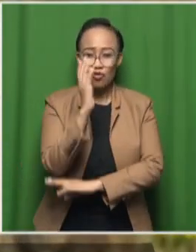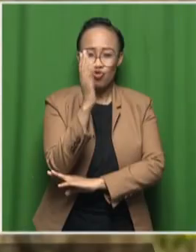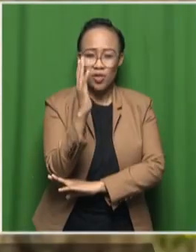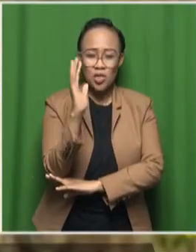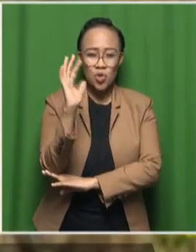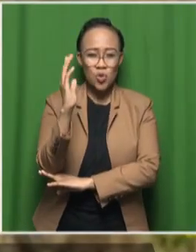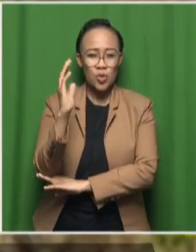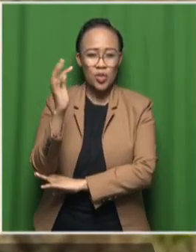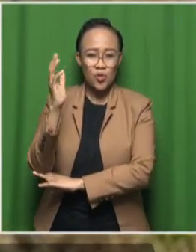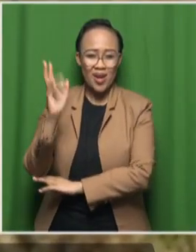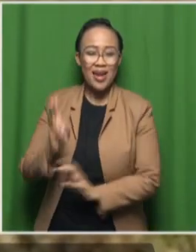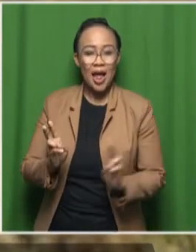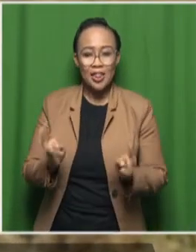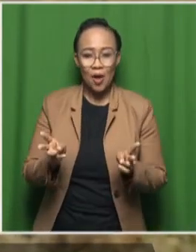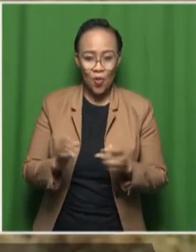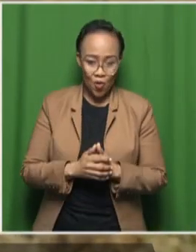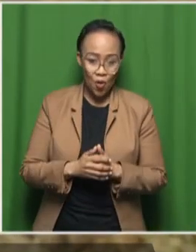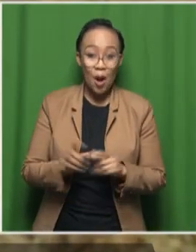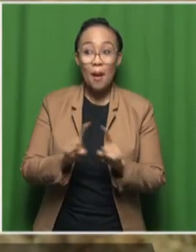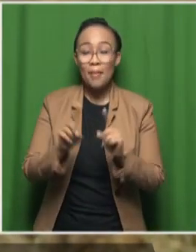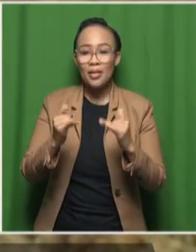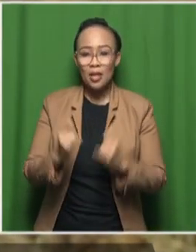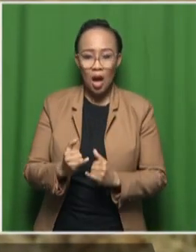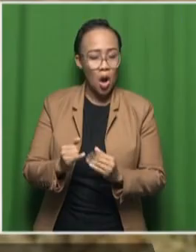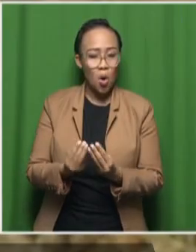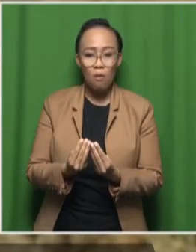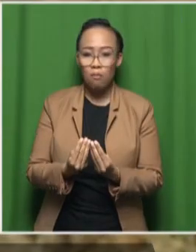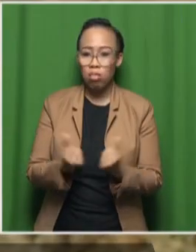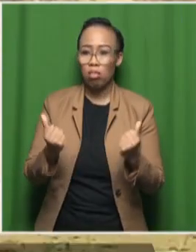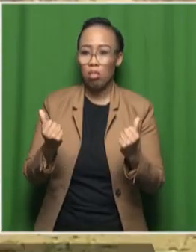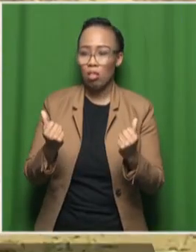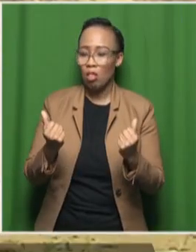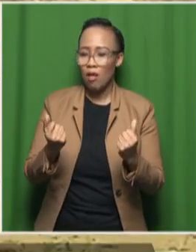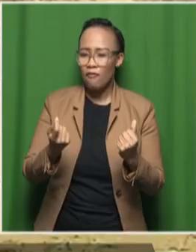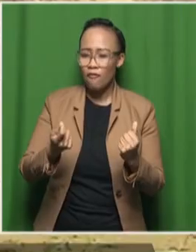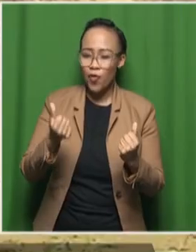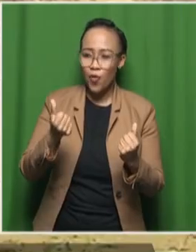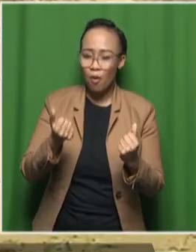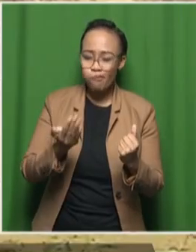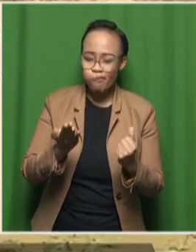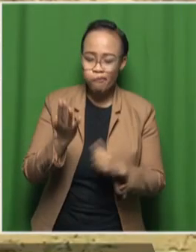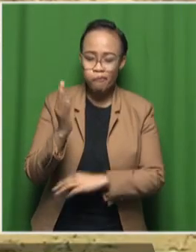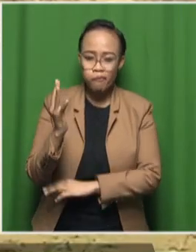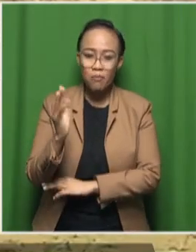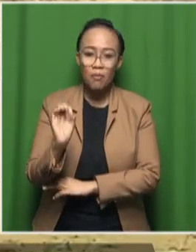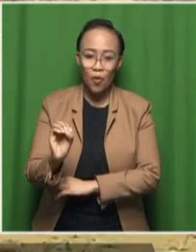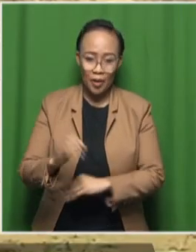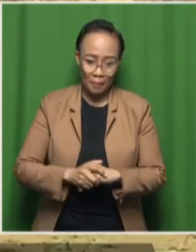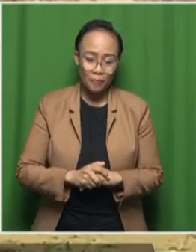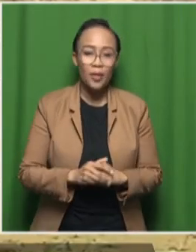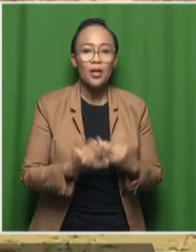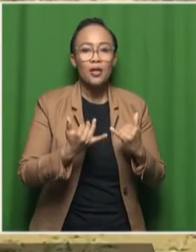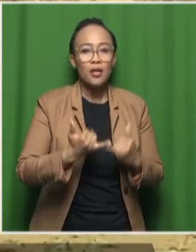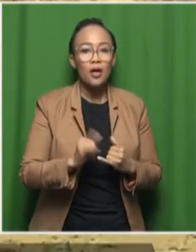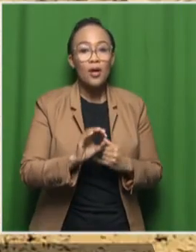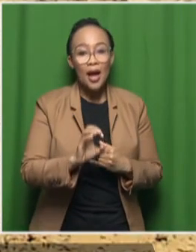this pass. Now, there are barely any left. Climate change is blamed for the sharp reduction in